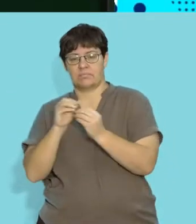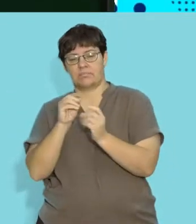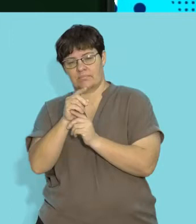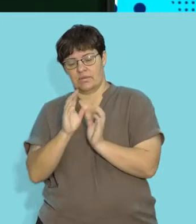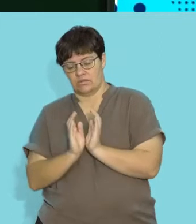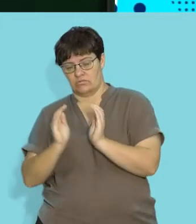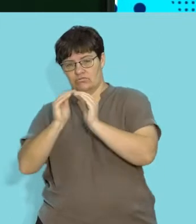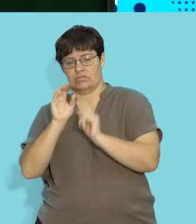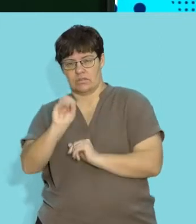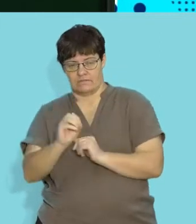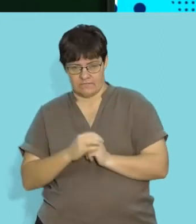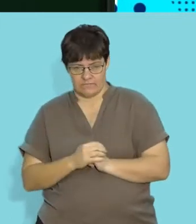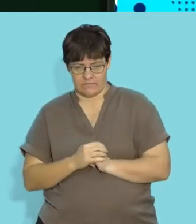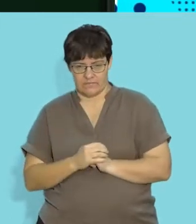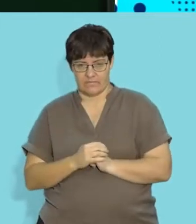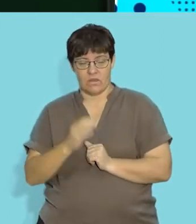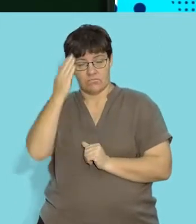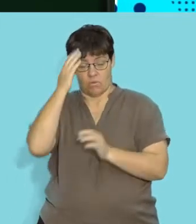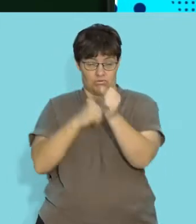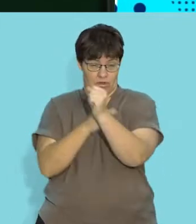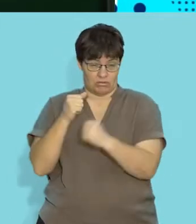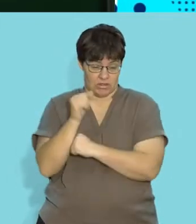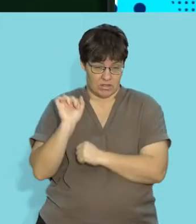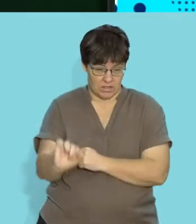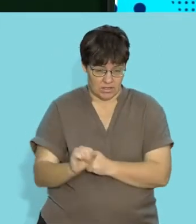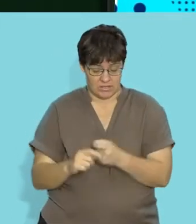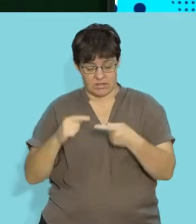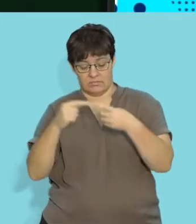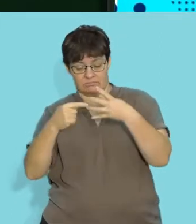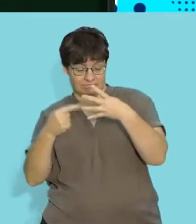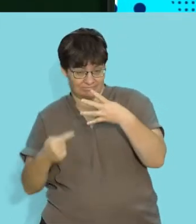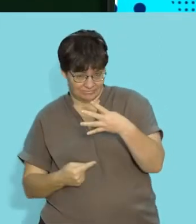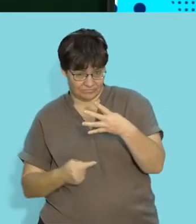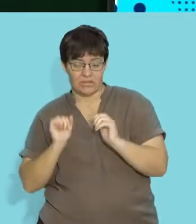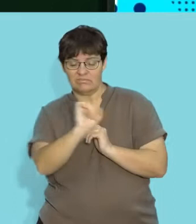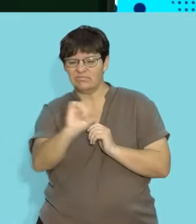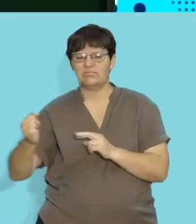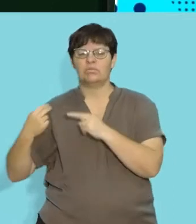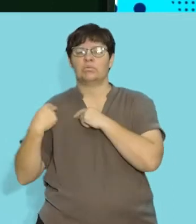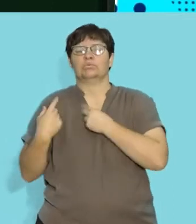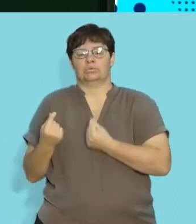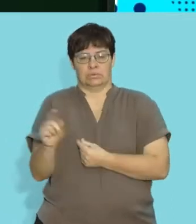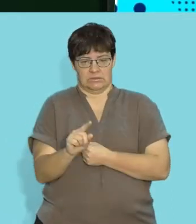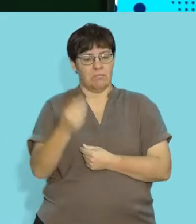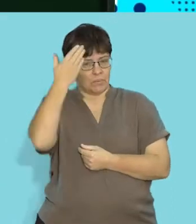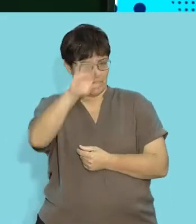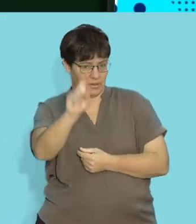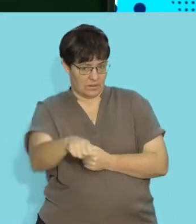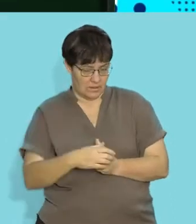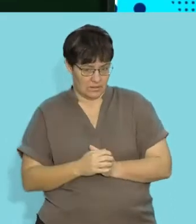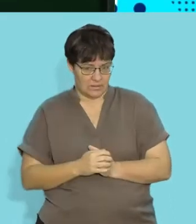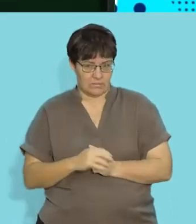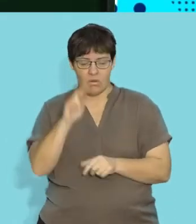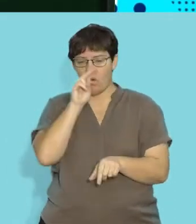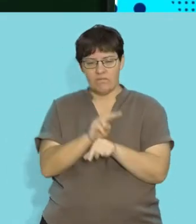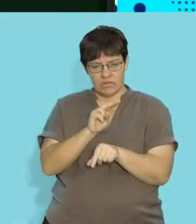chamber. Again, know the structure, the different parts, and their respective functions. Now, having looked at the overview,